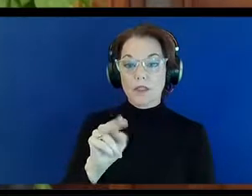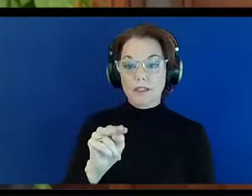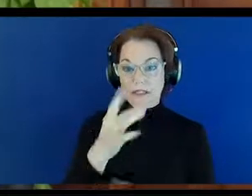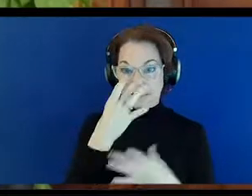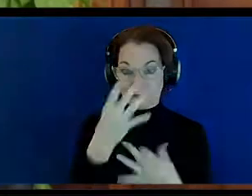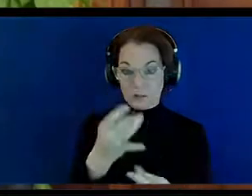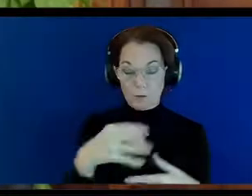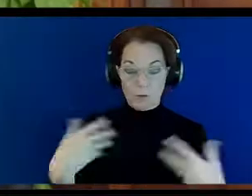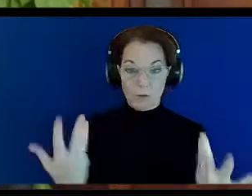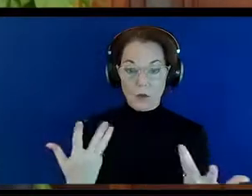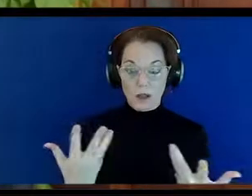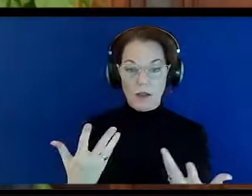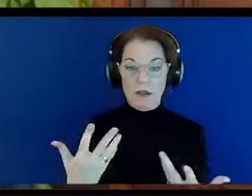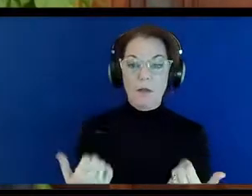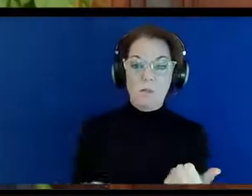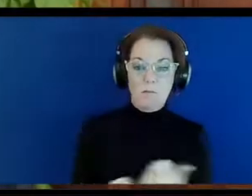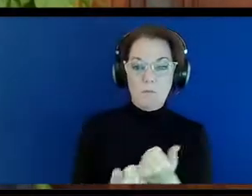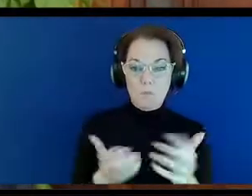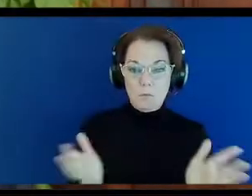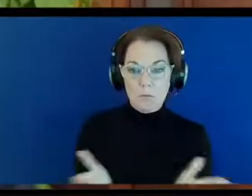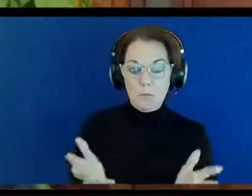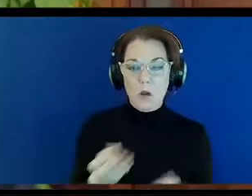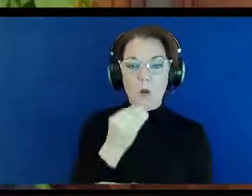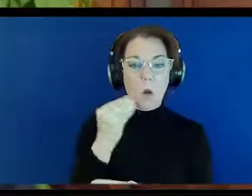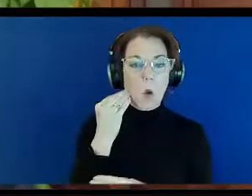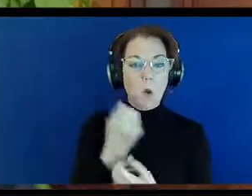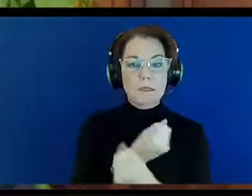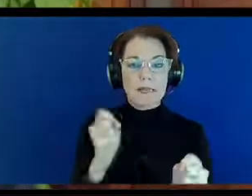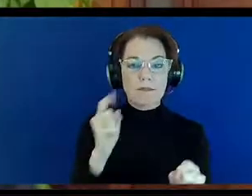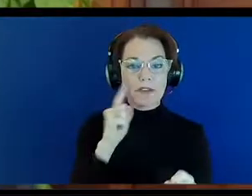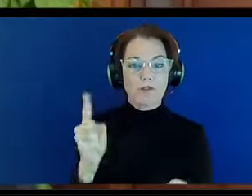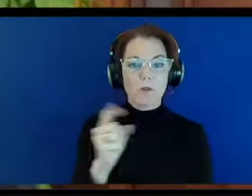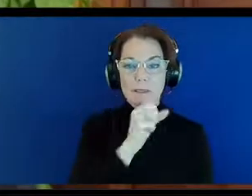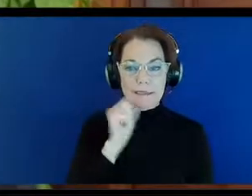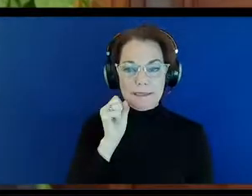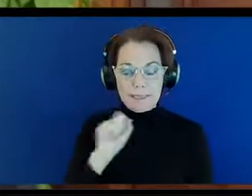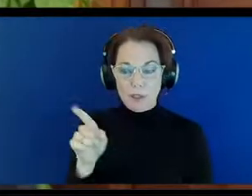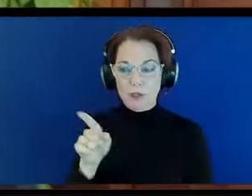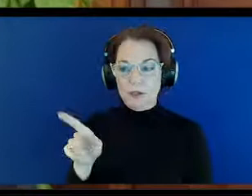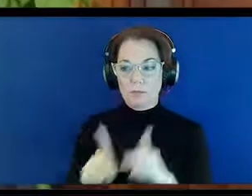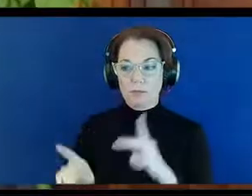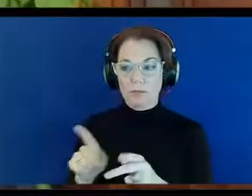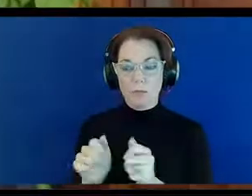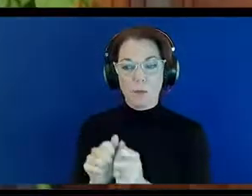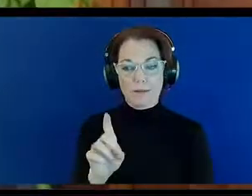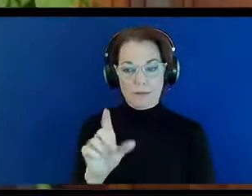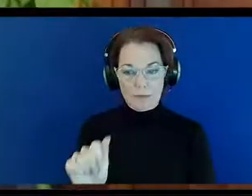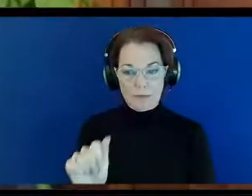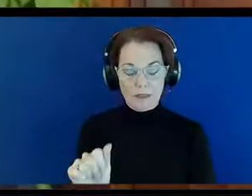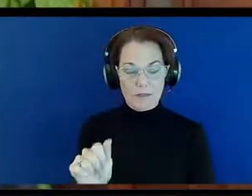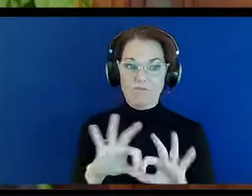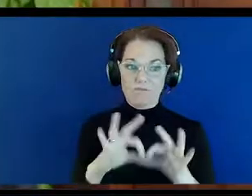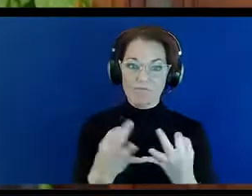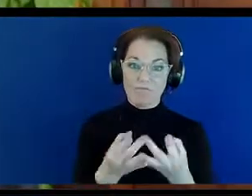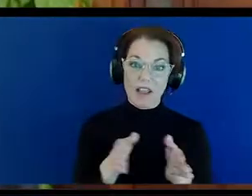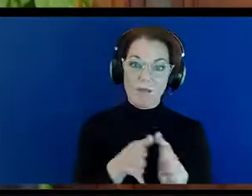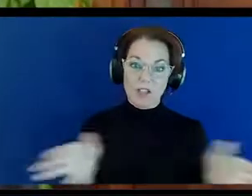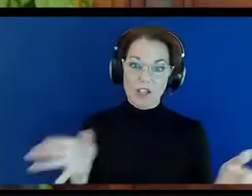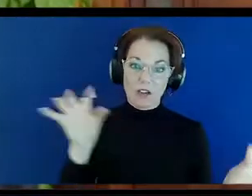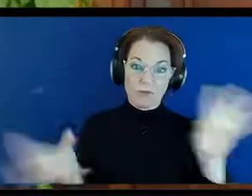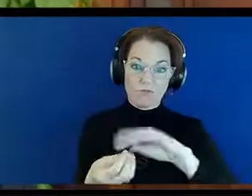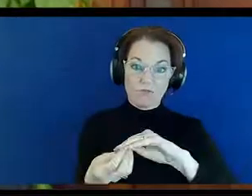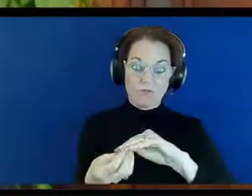safety for seniors, children, and people with disabilities, as well as families in general. This has